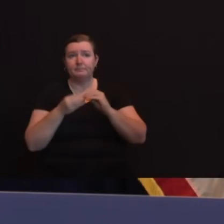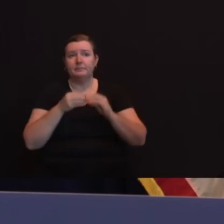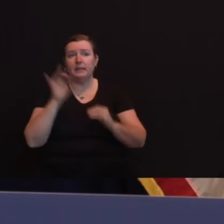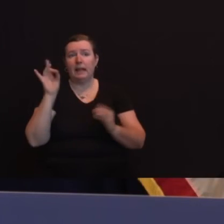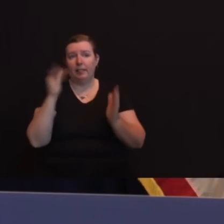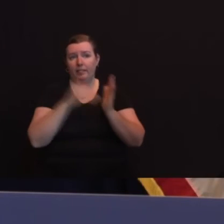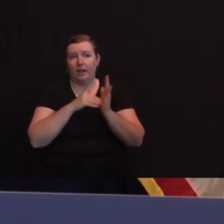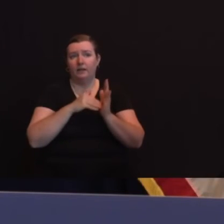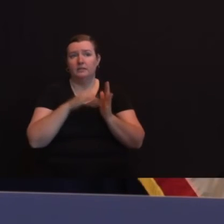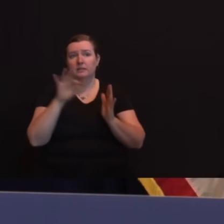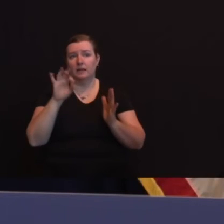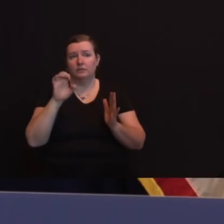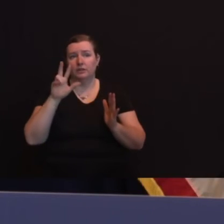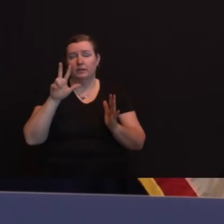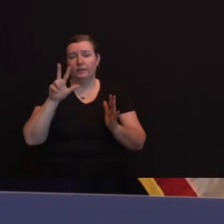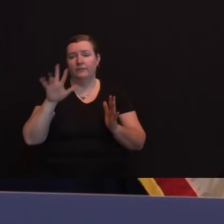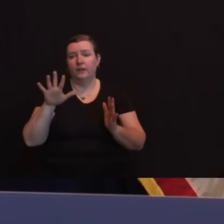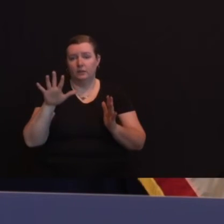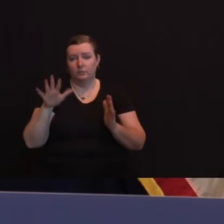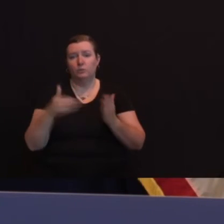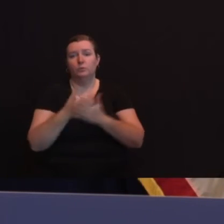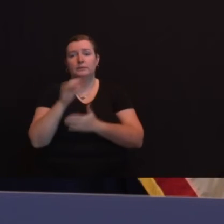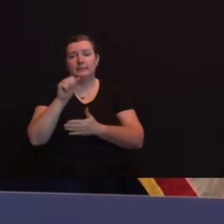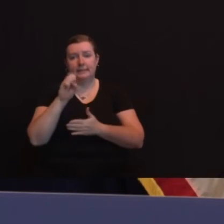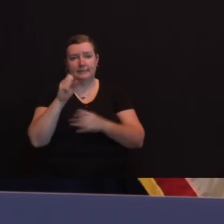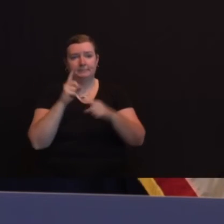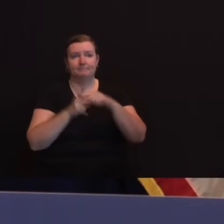8,935 new cases, and today an additional